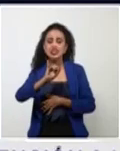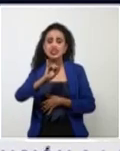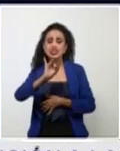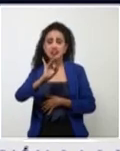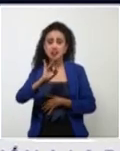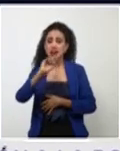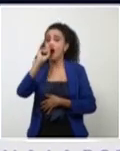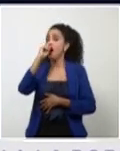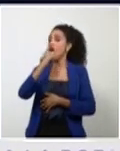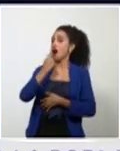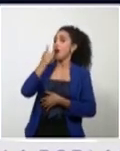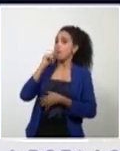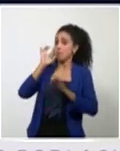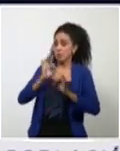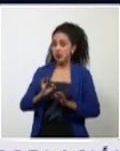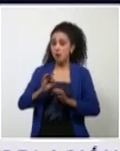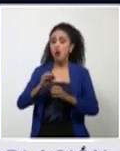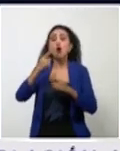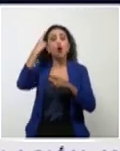Tropical Medicine processed